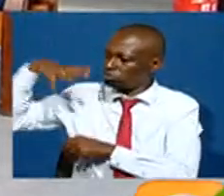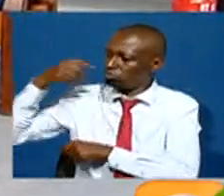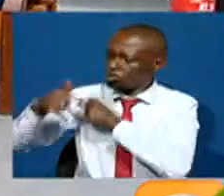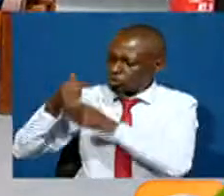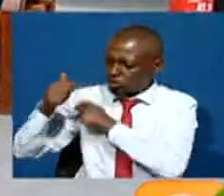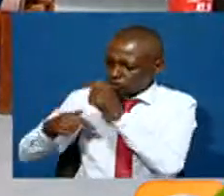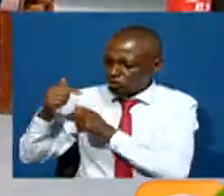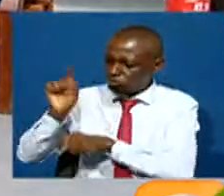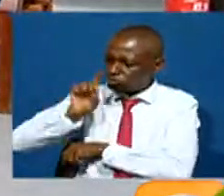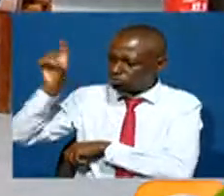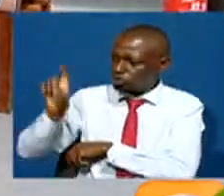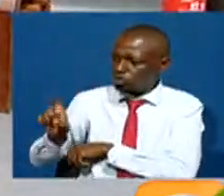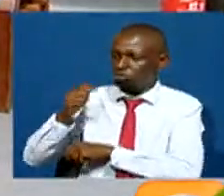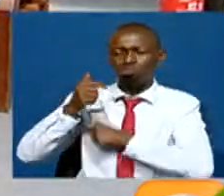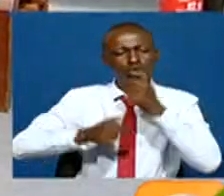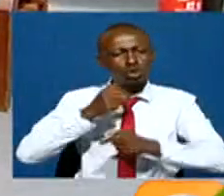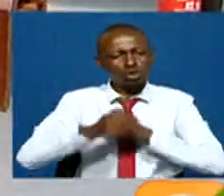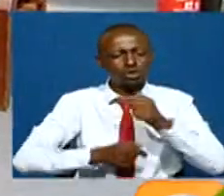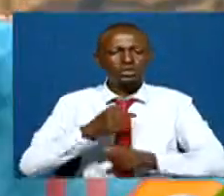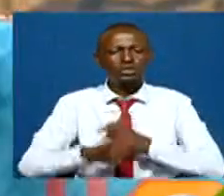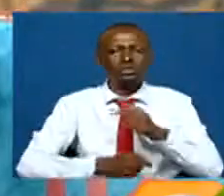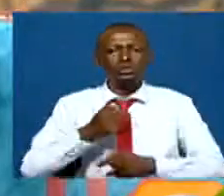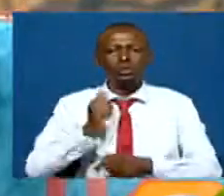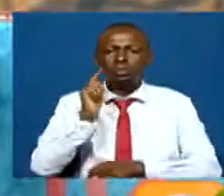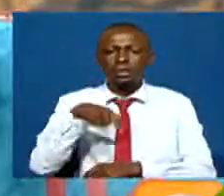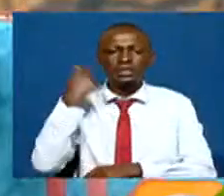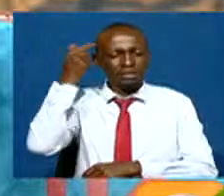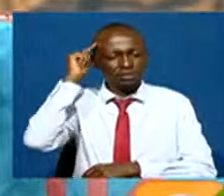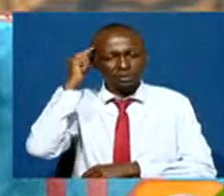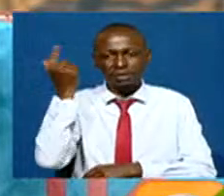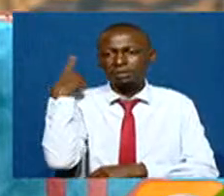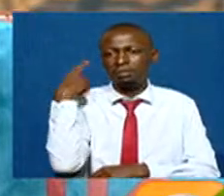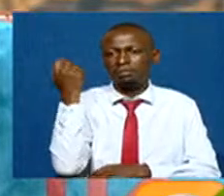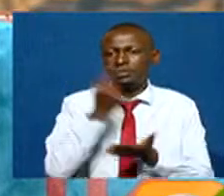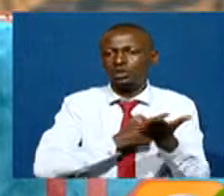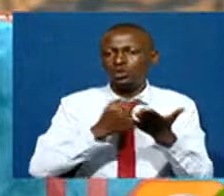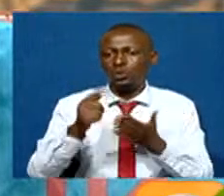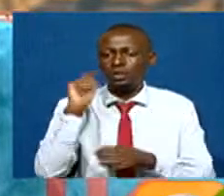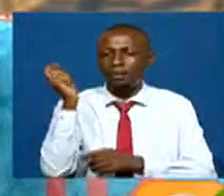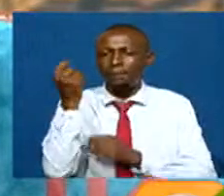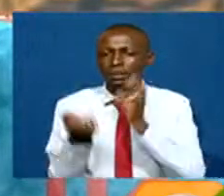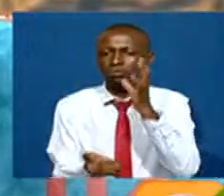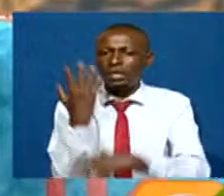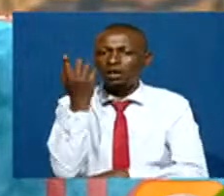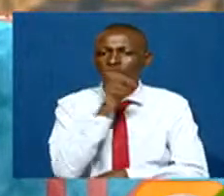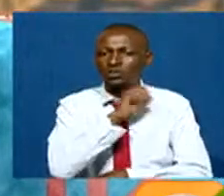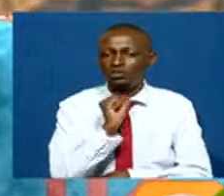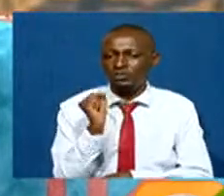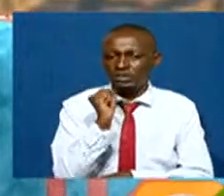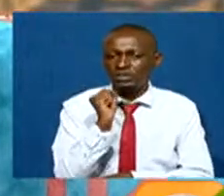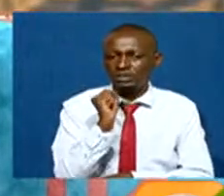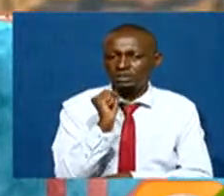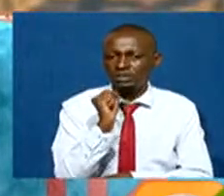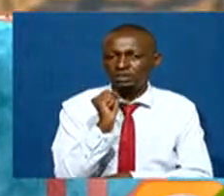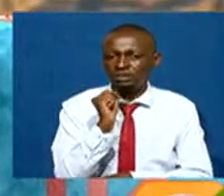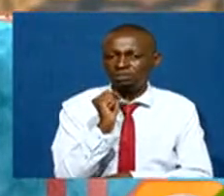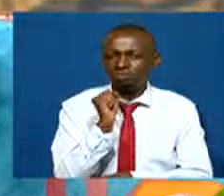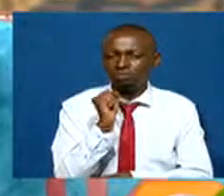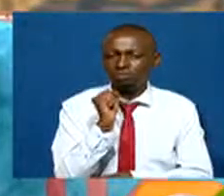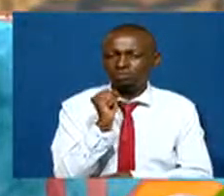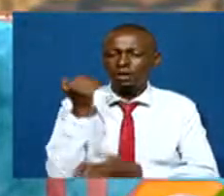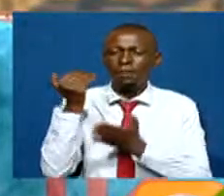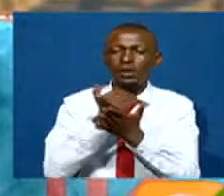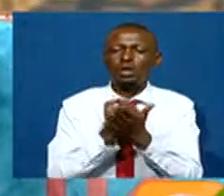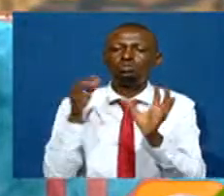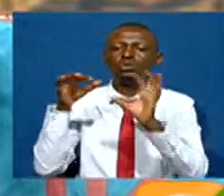course? It's on course. In fact, I think, is it a week ago when the president launched some last mile